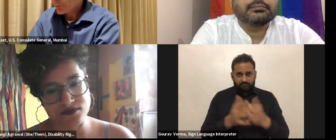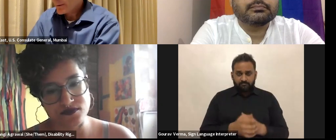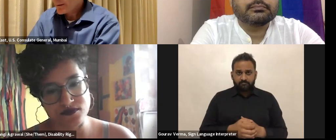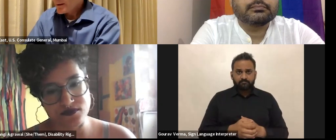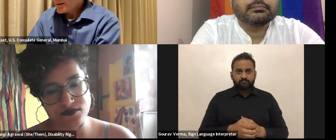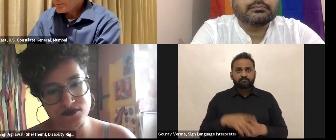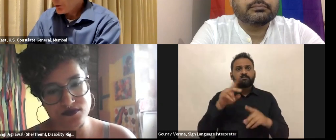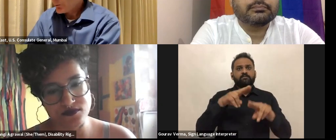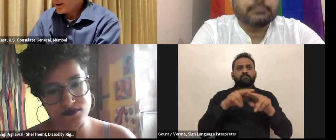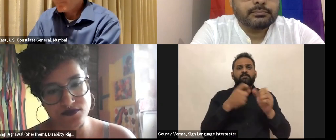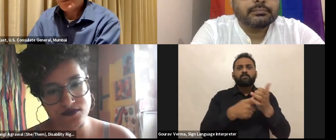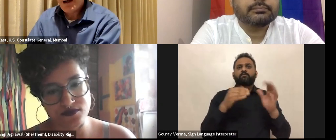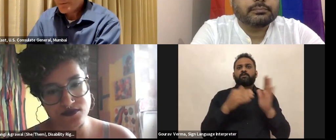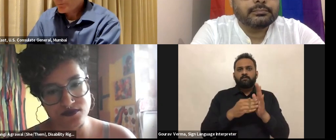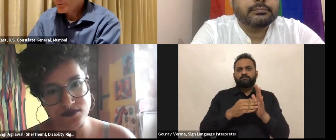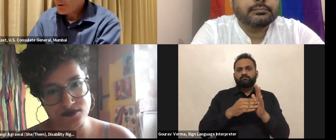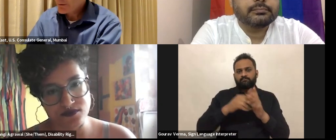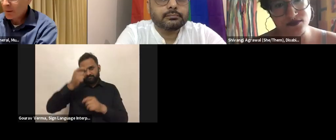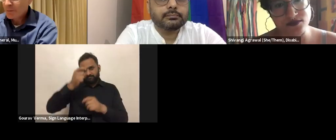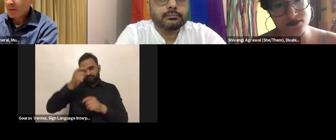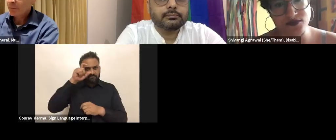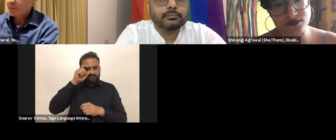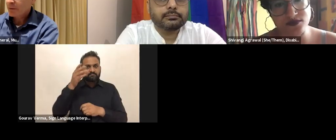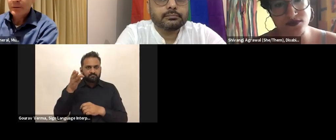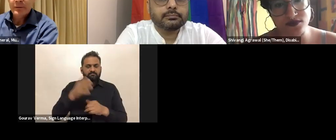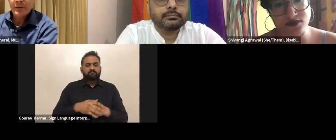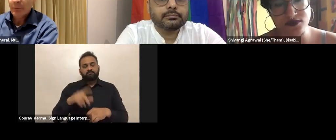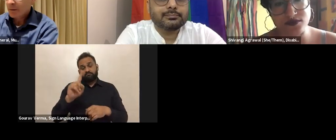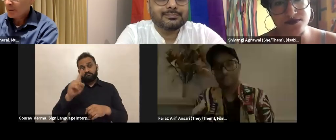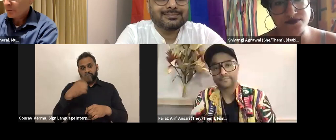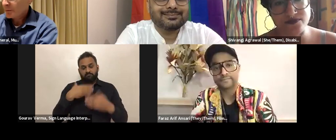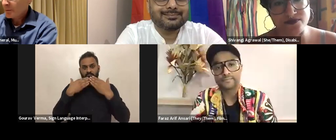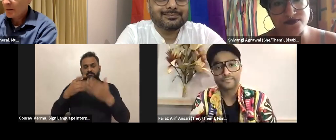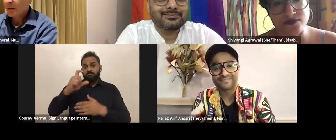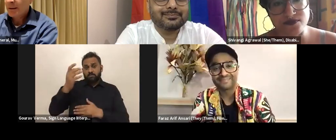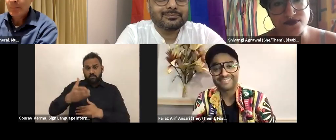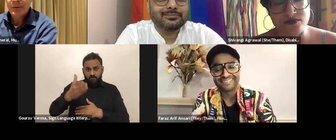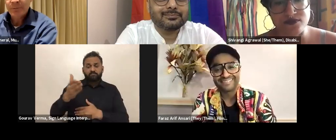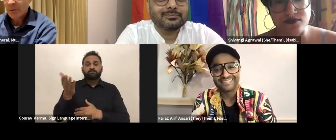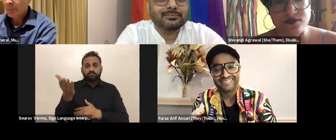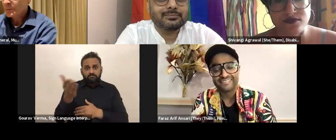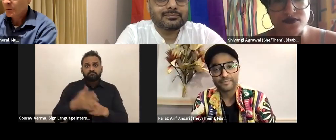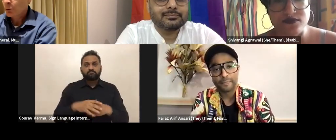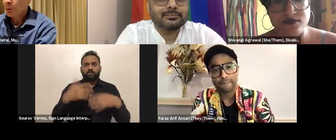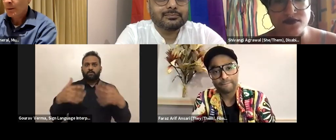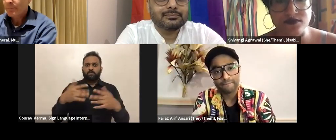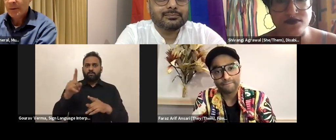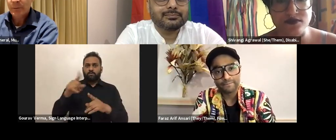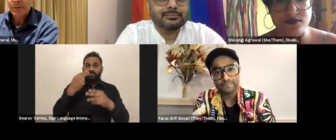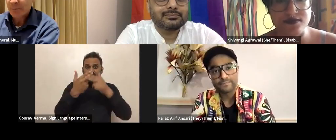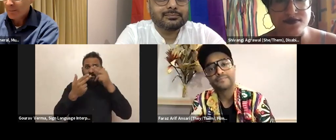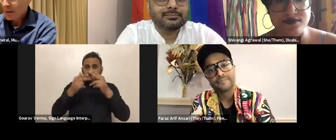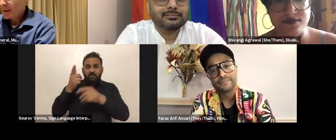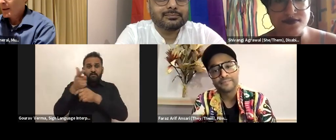Faraz for a little bit. So Faraz, first of all, congratulations on the recognition and acclaim that your film Shir Korma